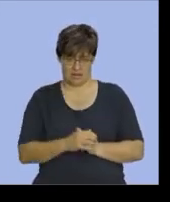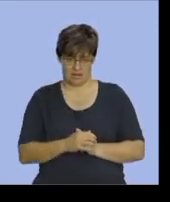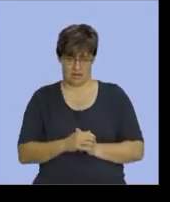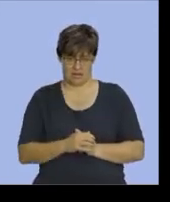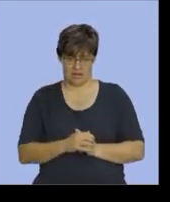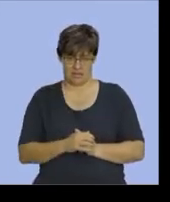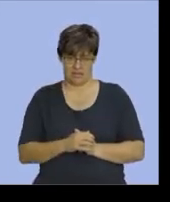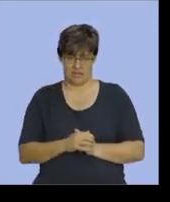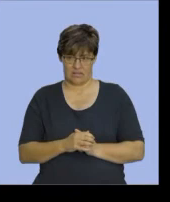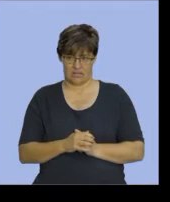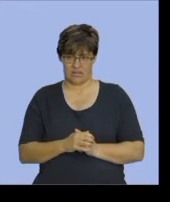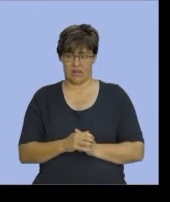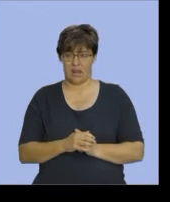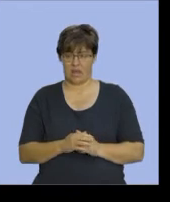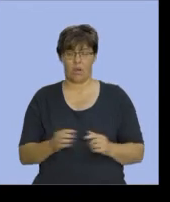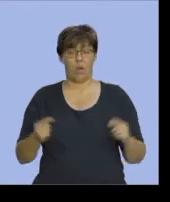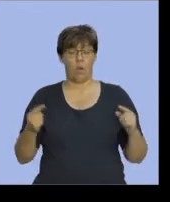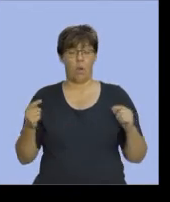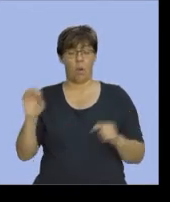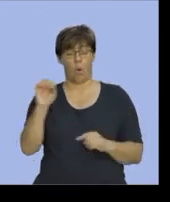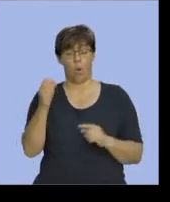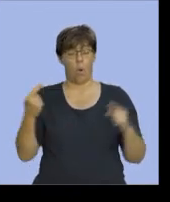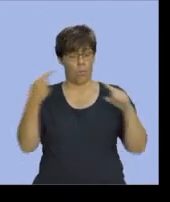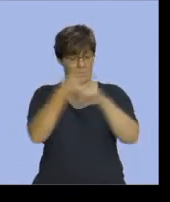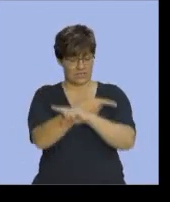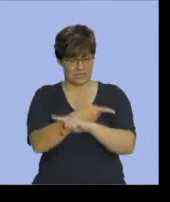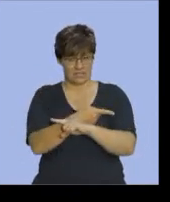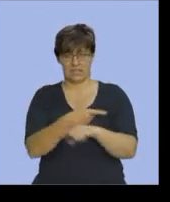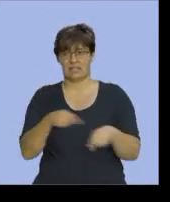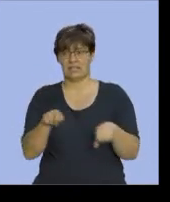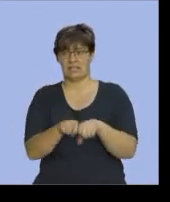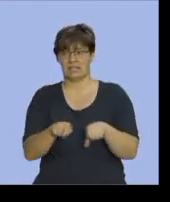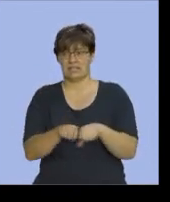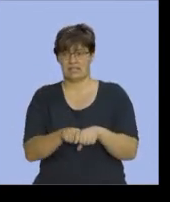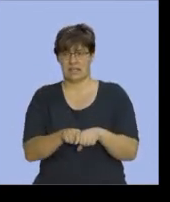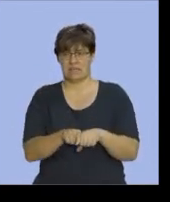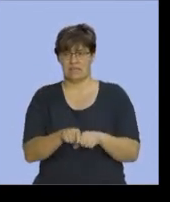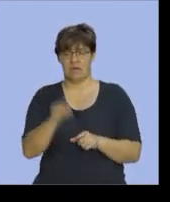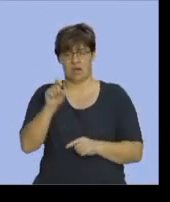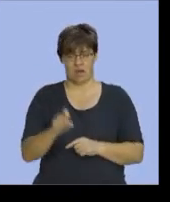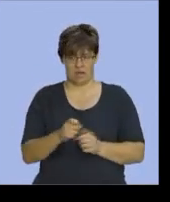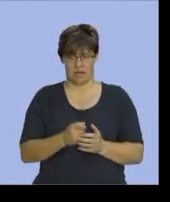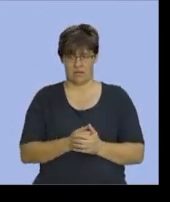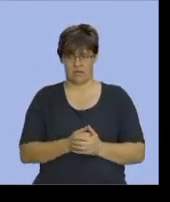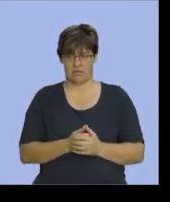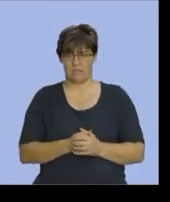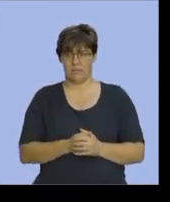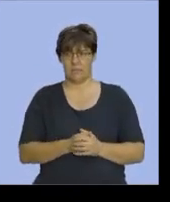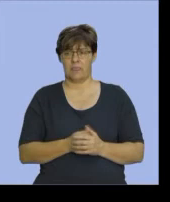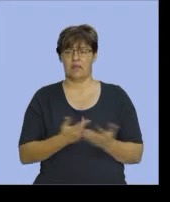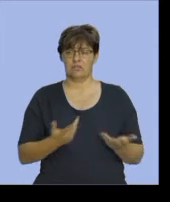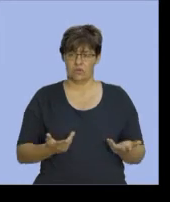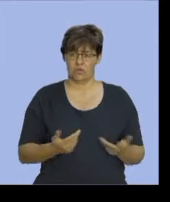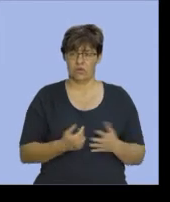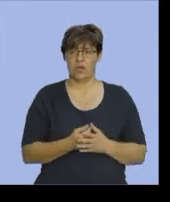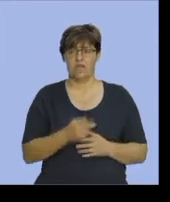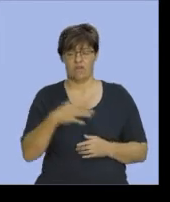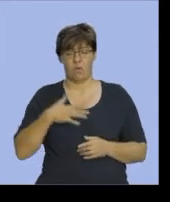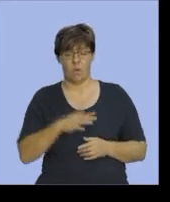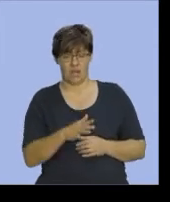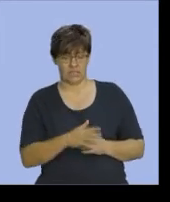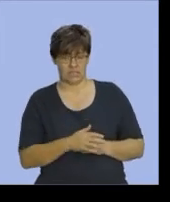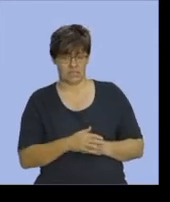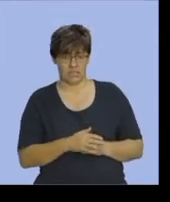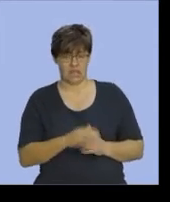the opposite is the same as y, and the adjacent is the same as x.